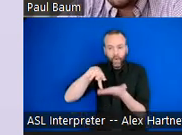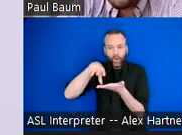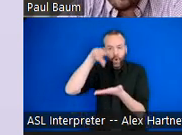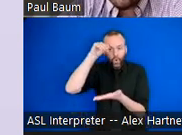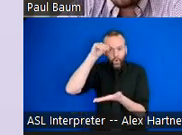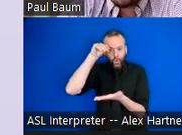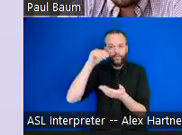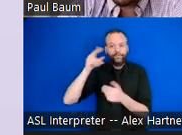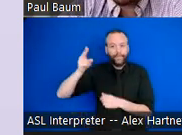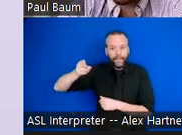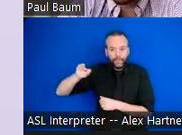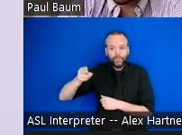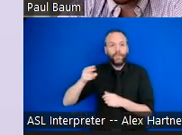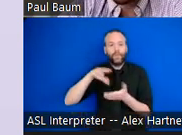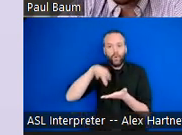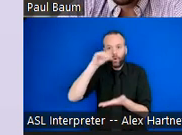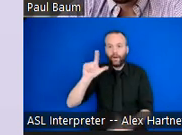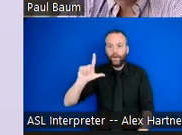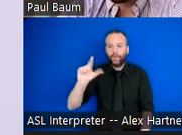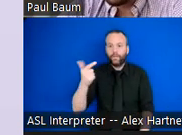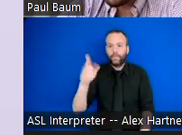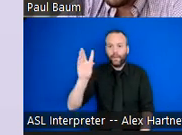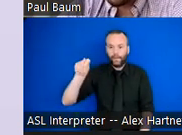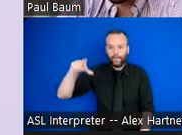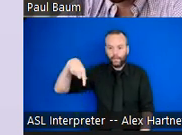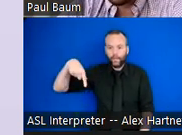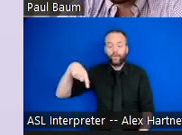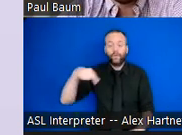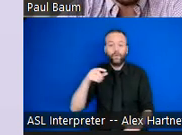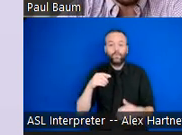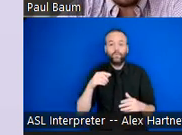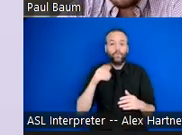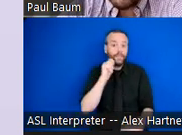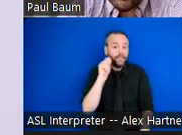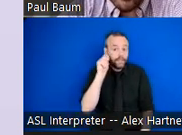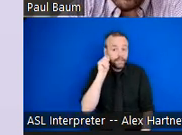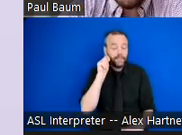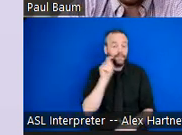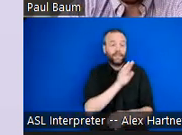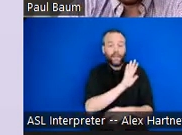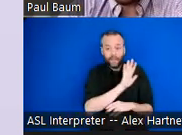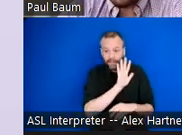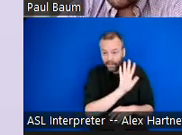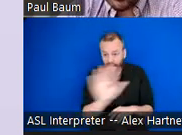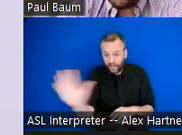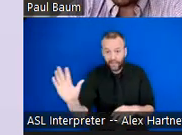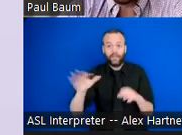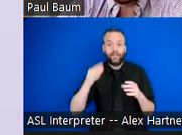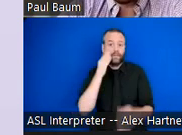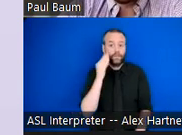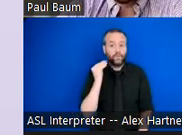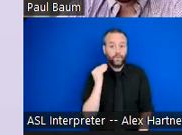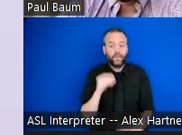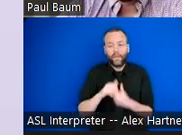youth experience. Role play scenarios aimed at crisis de-escalation and suicide